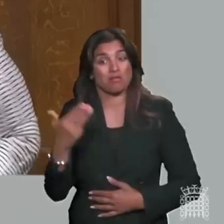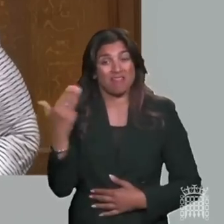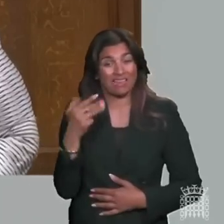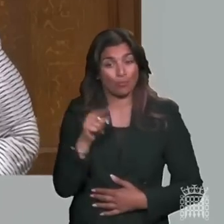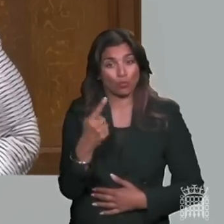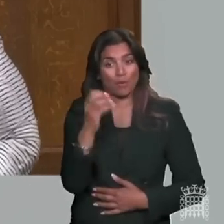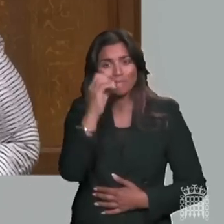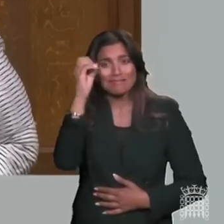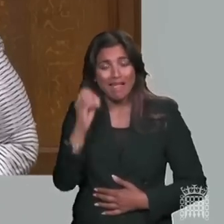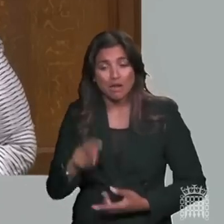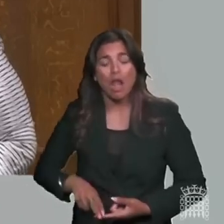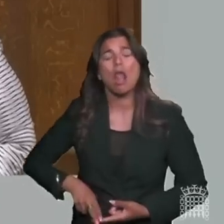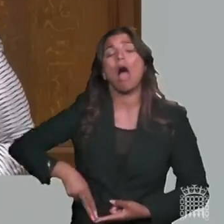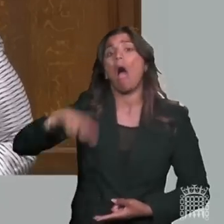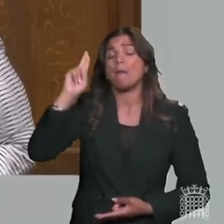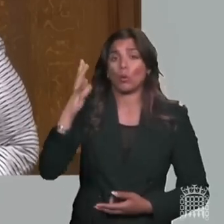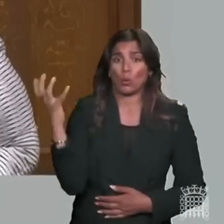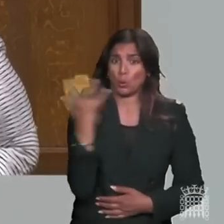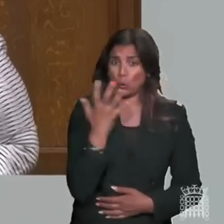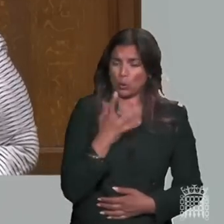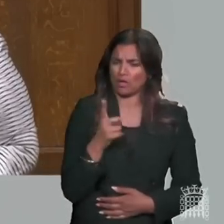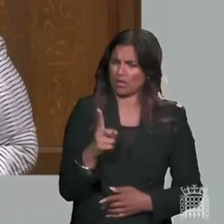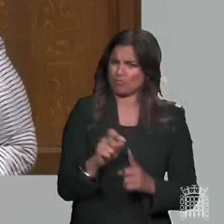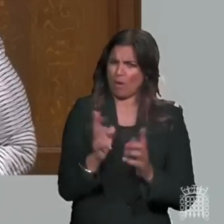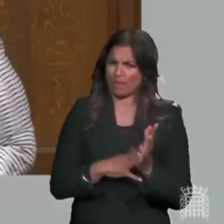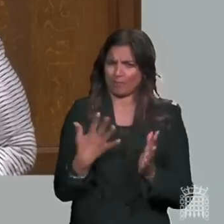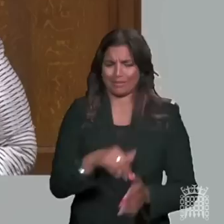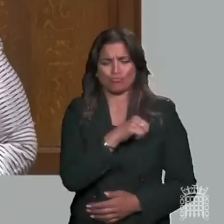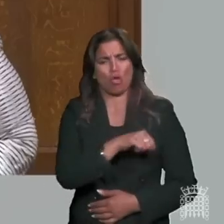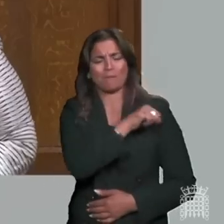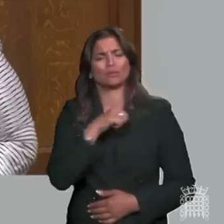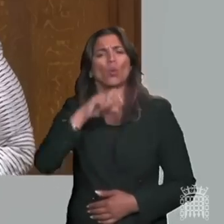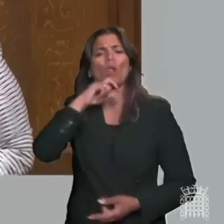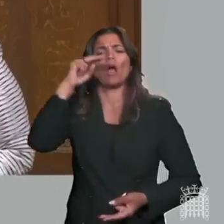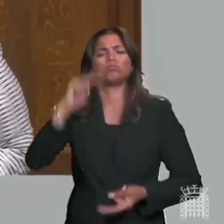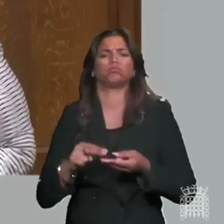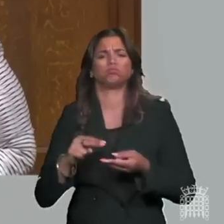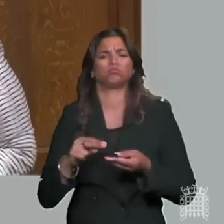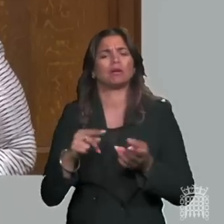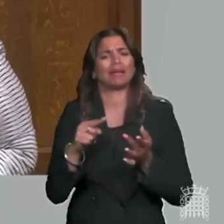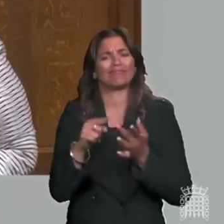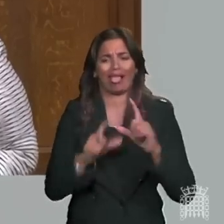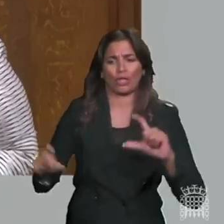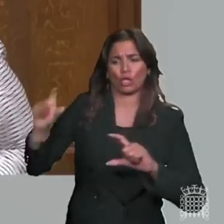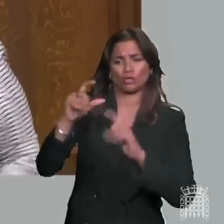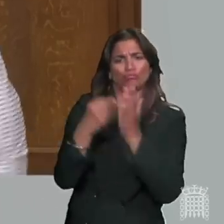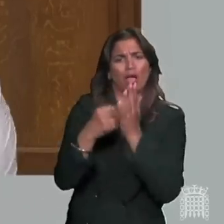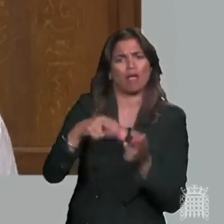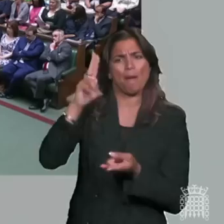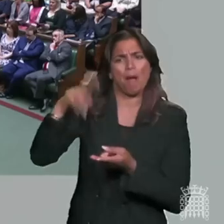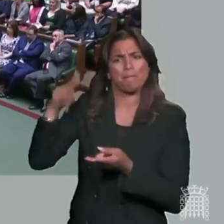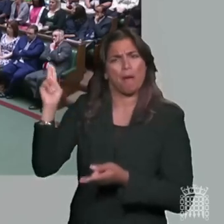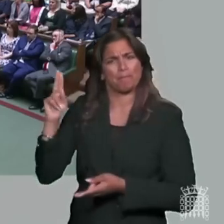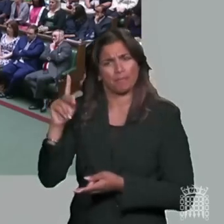19.1%, making a mockery of his pledge to halve inflation. Does he honestly think people won't notice?